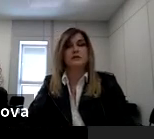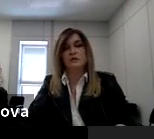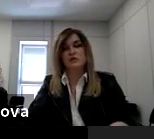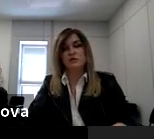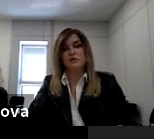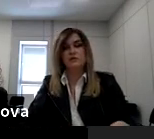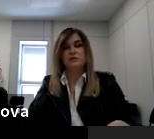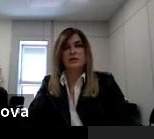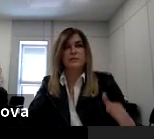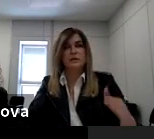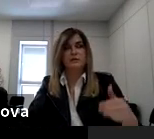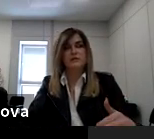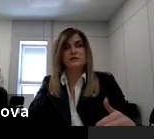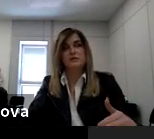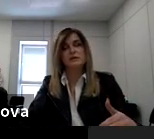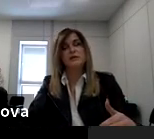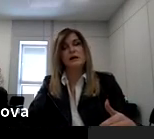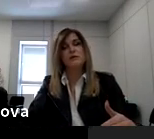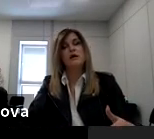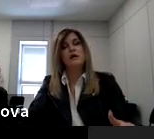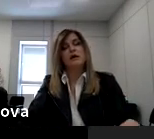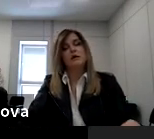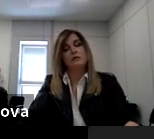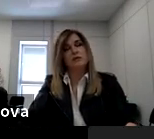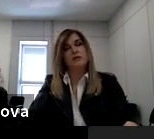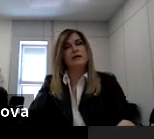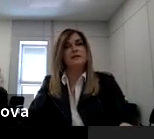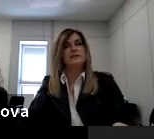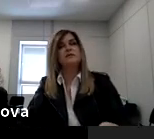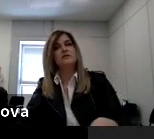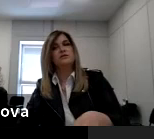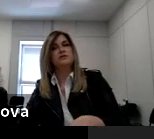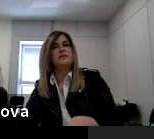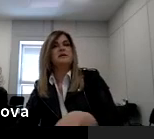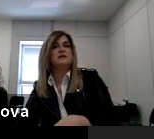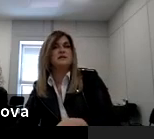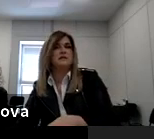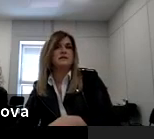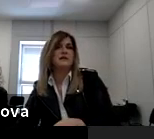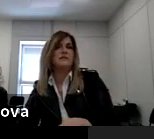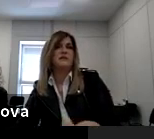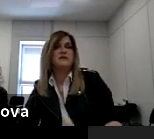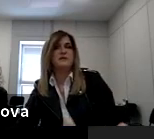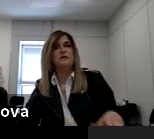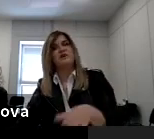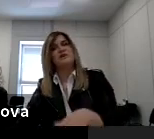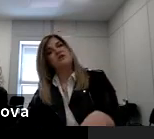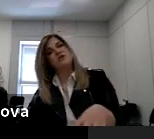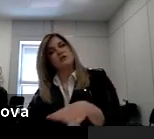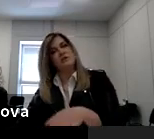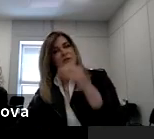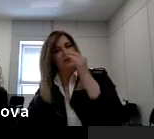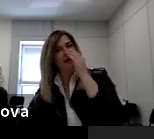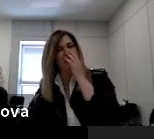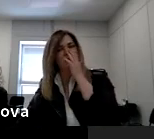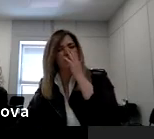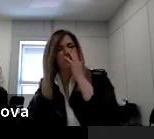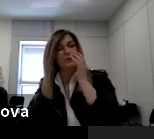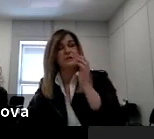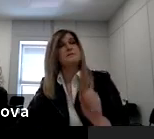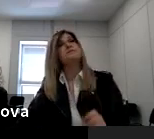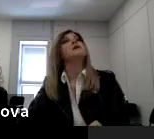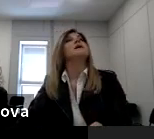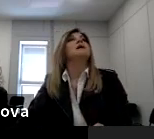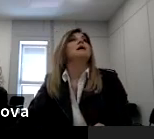our products? I just want to tell about this shortly now, in order later not to repeat the same things about each line of